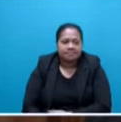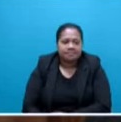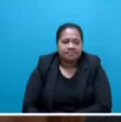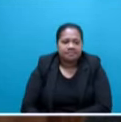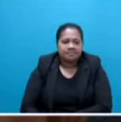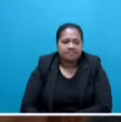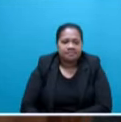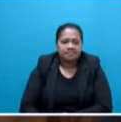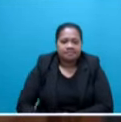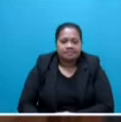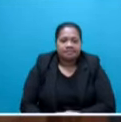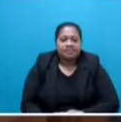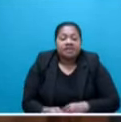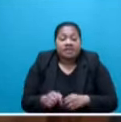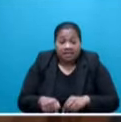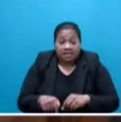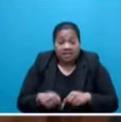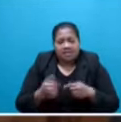At this juncture, I would like to